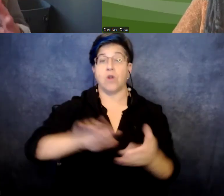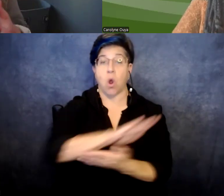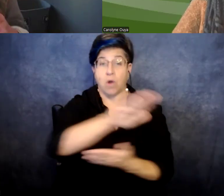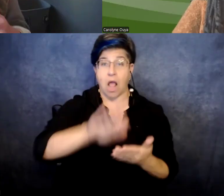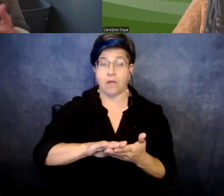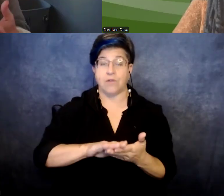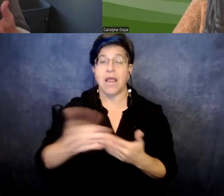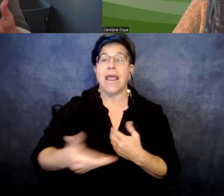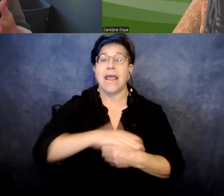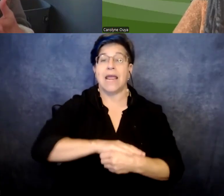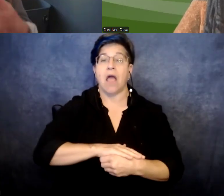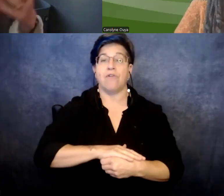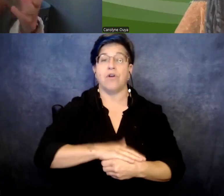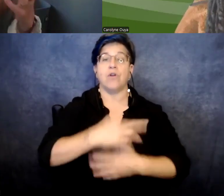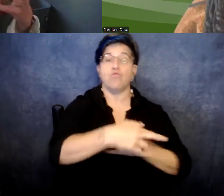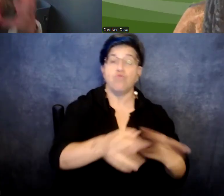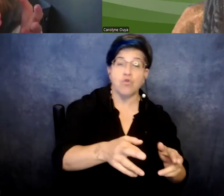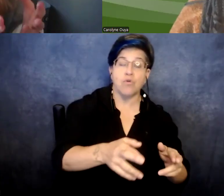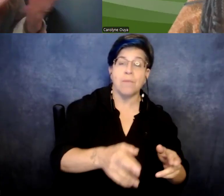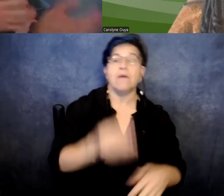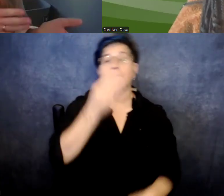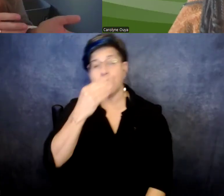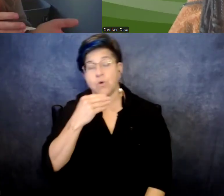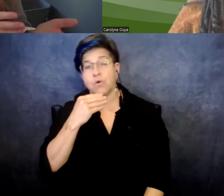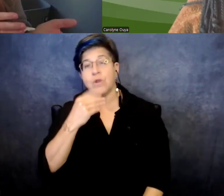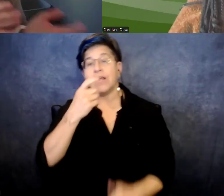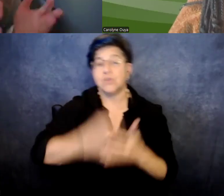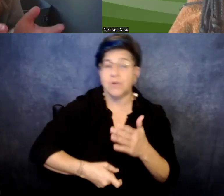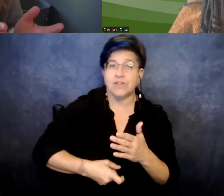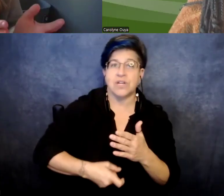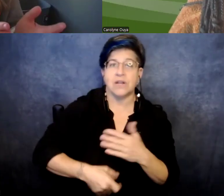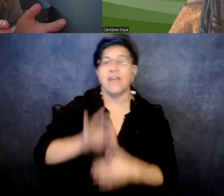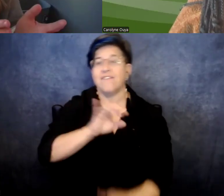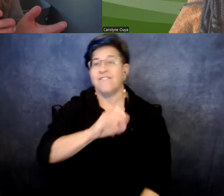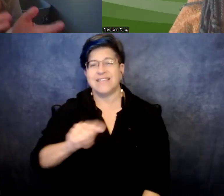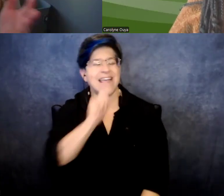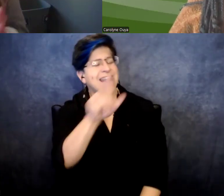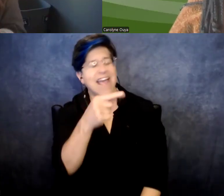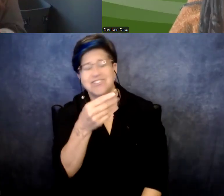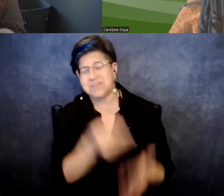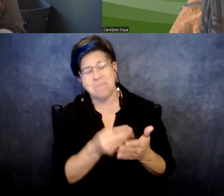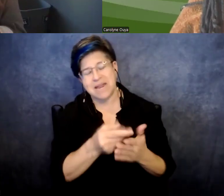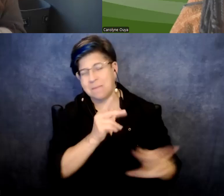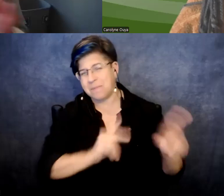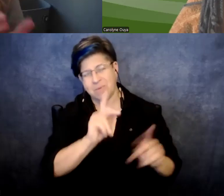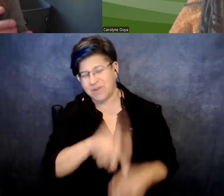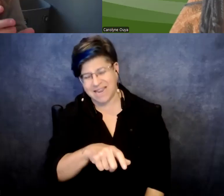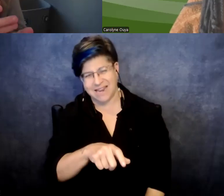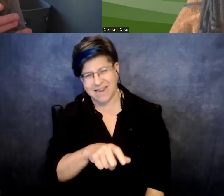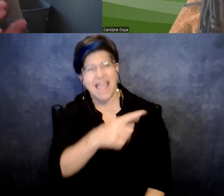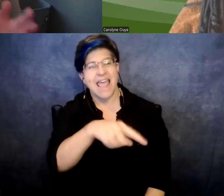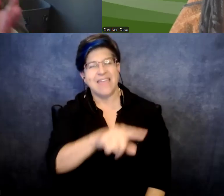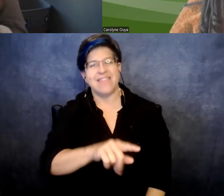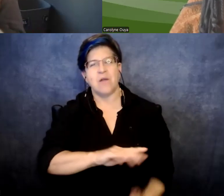room, board, tuition, and fees. But it wasn't just money that young people needed. We kind of quickly learned that. These were young people who were aging out of